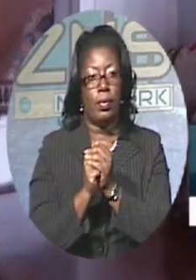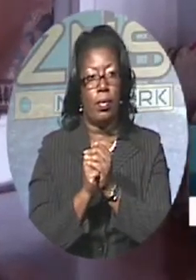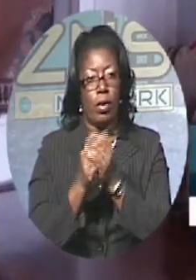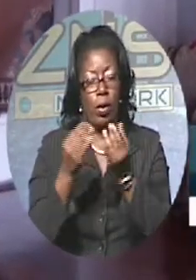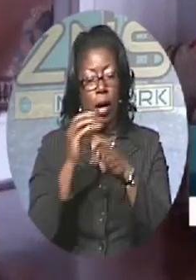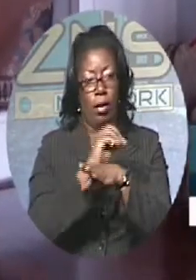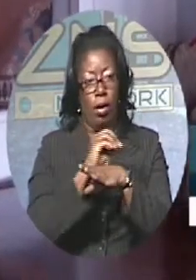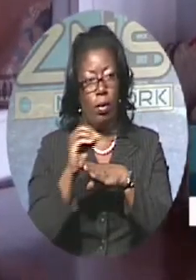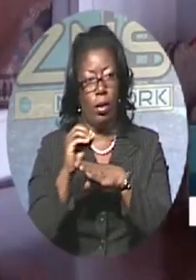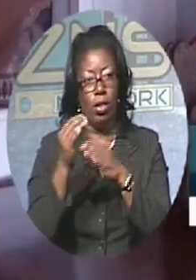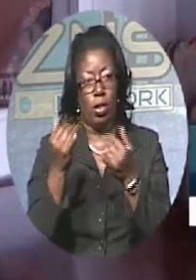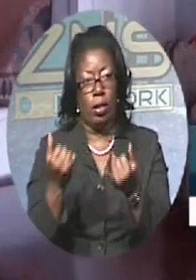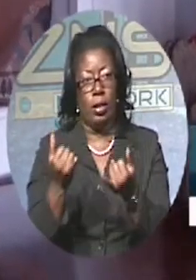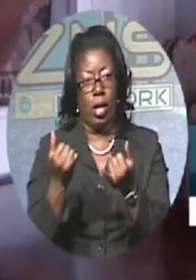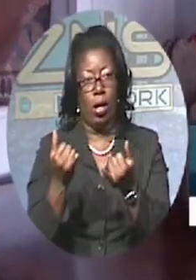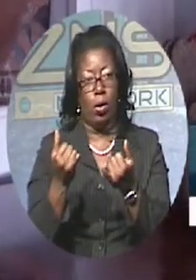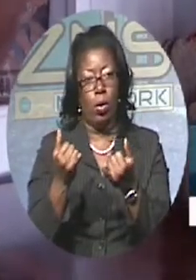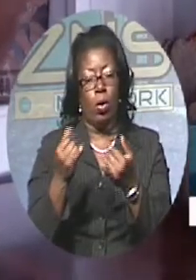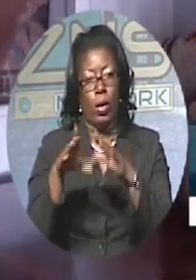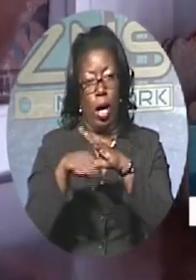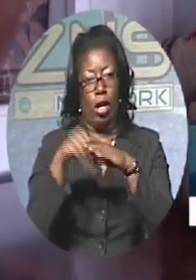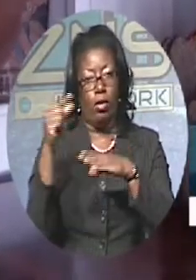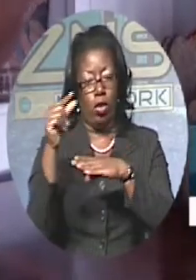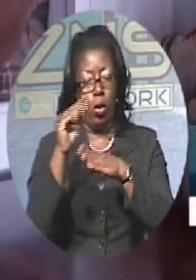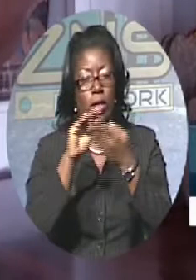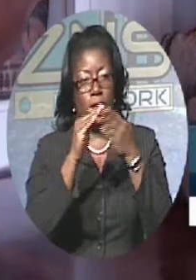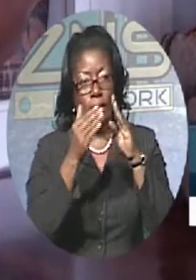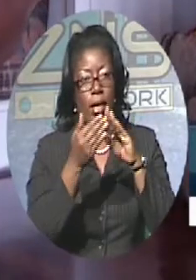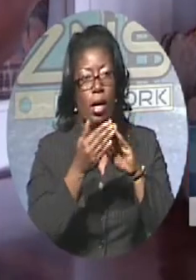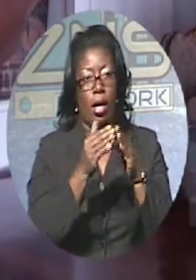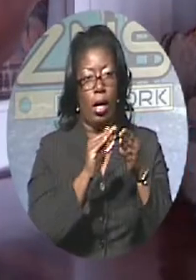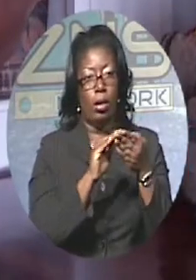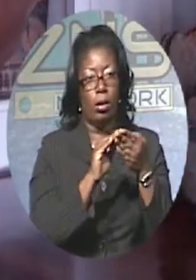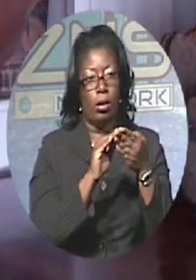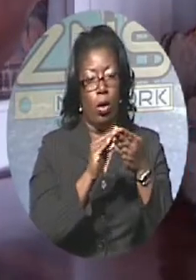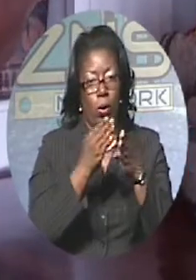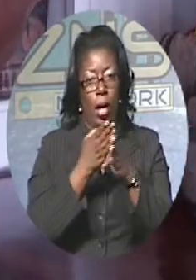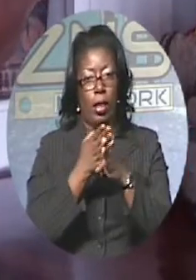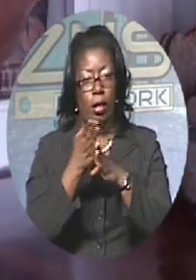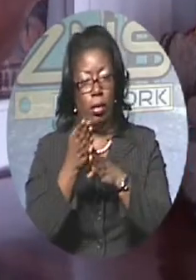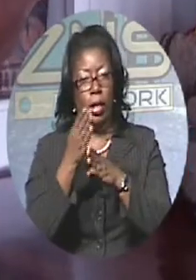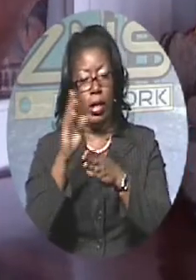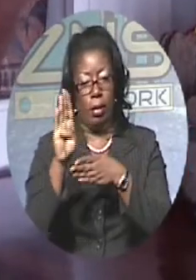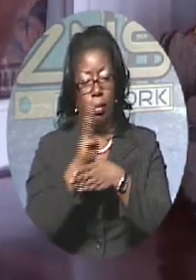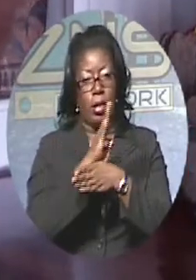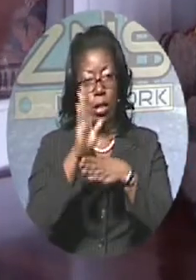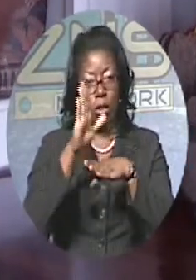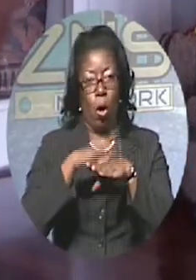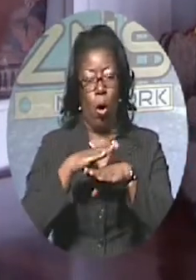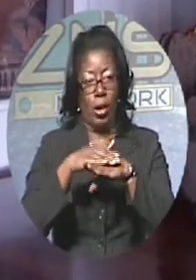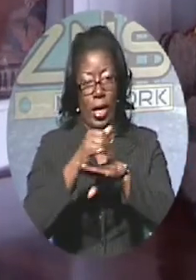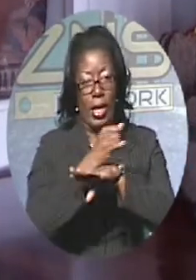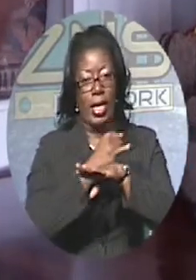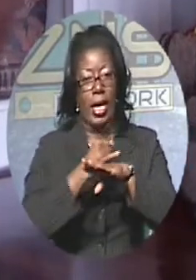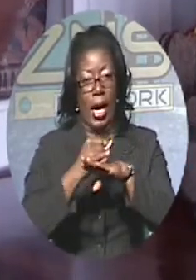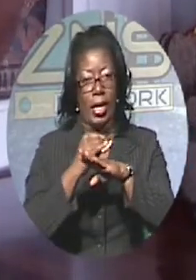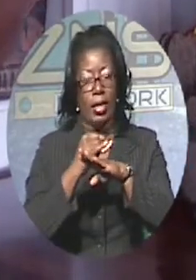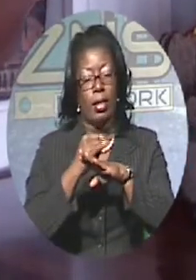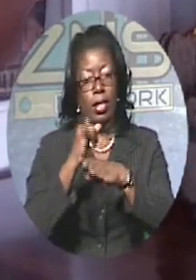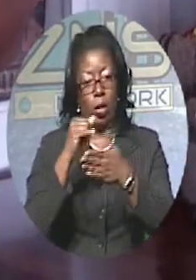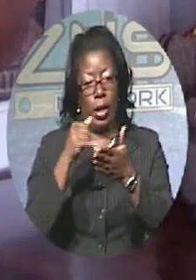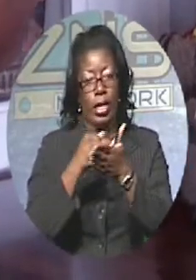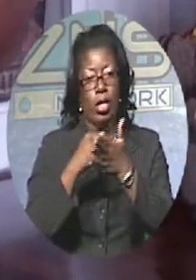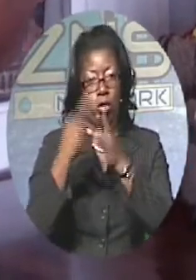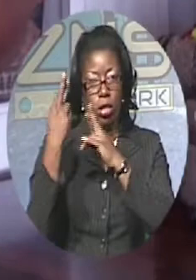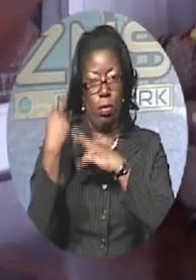accommodation ourselves, because we are a bit out of Georgetown, but nevertheless, you know, we are the main employer, the main business on the island, so it really is a responsibility we